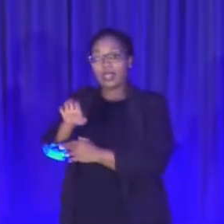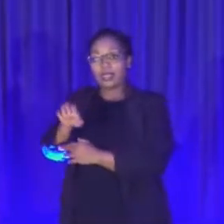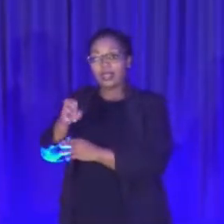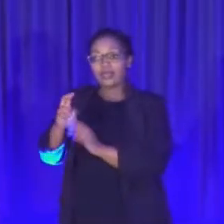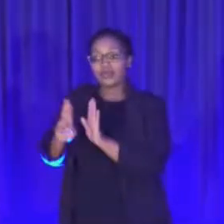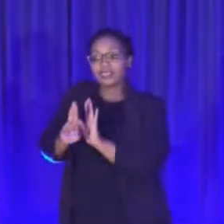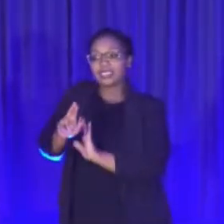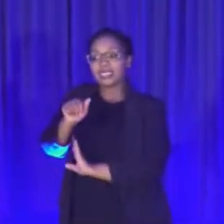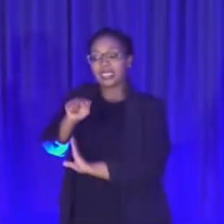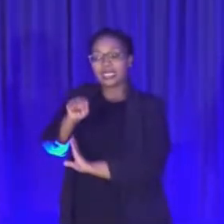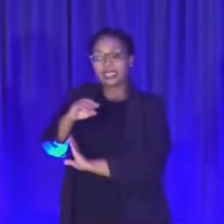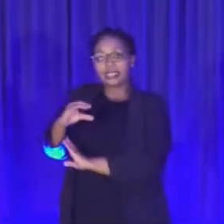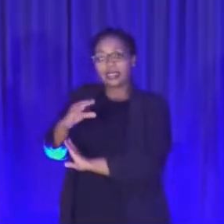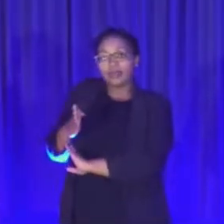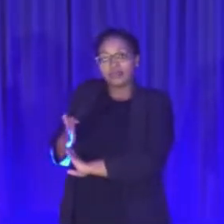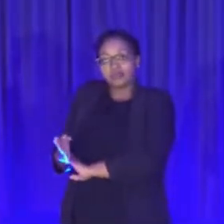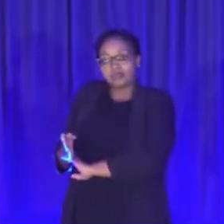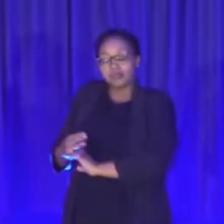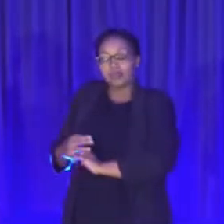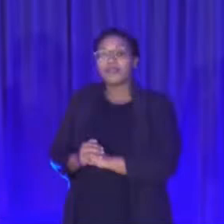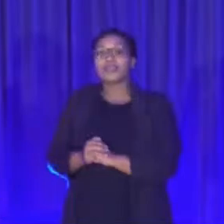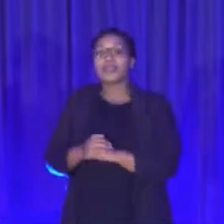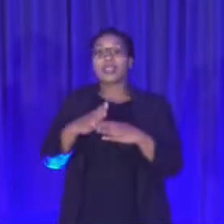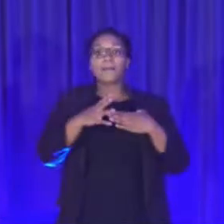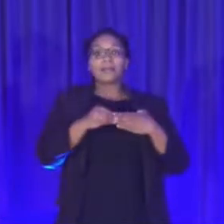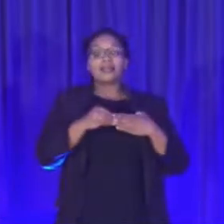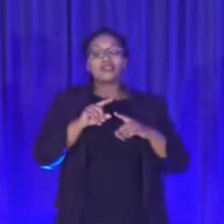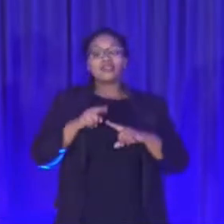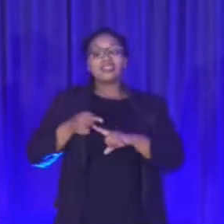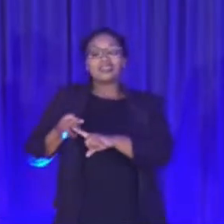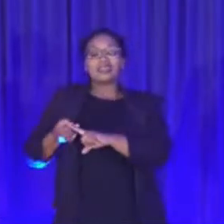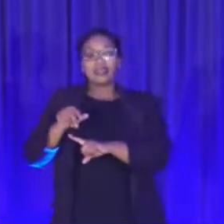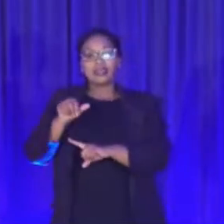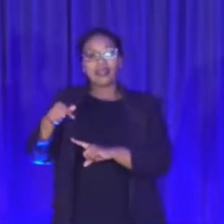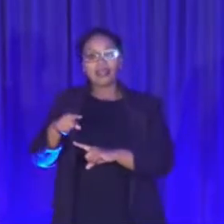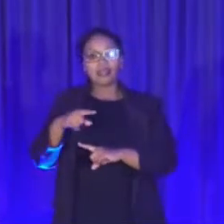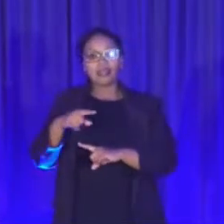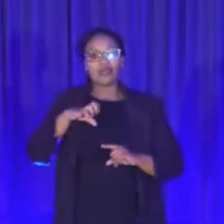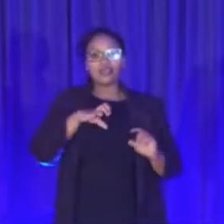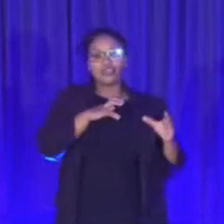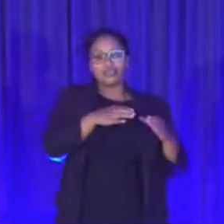members of the executive and management committees of the Commission,